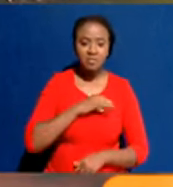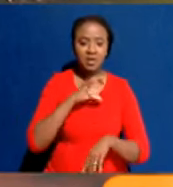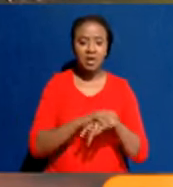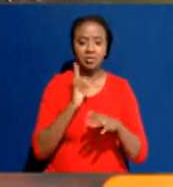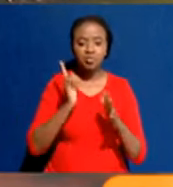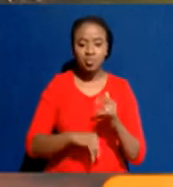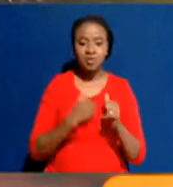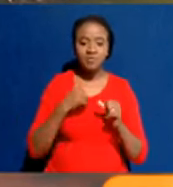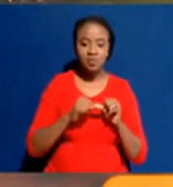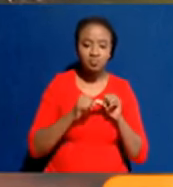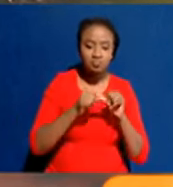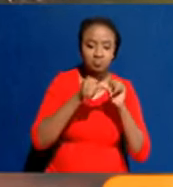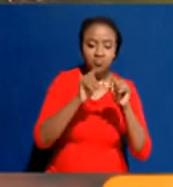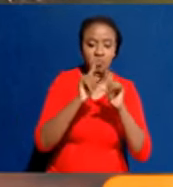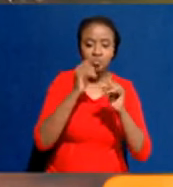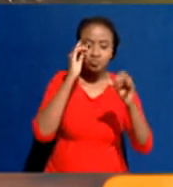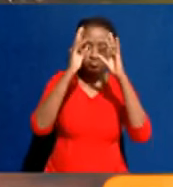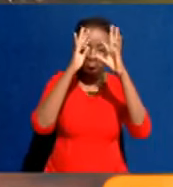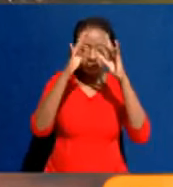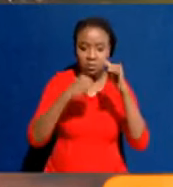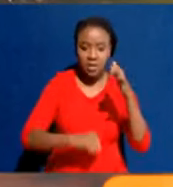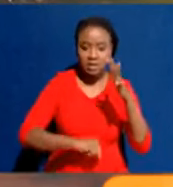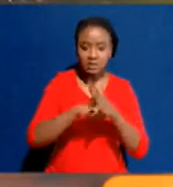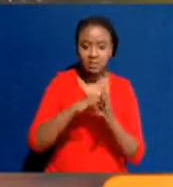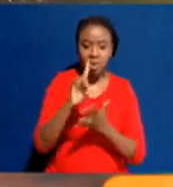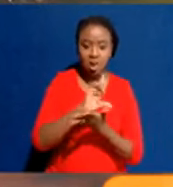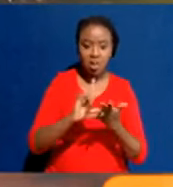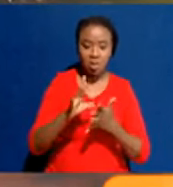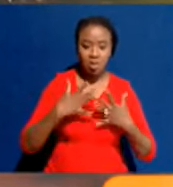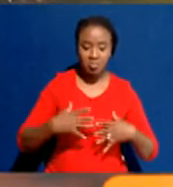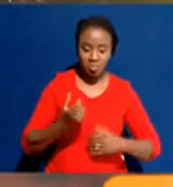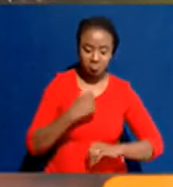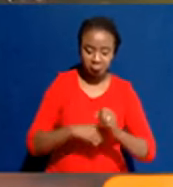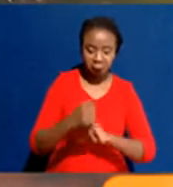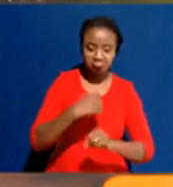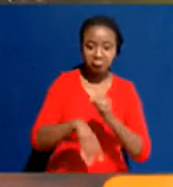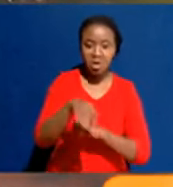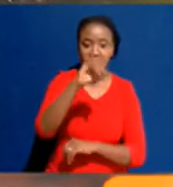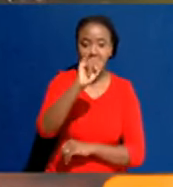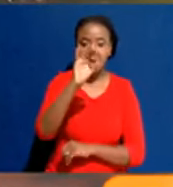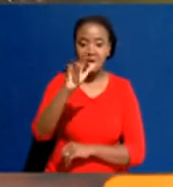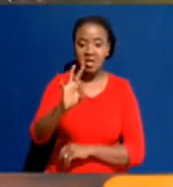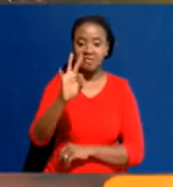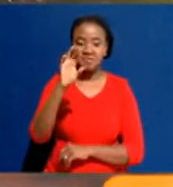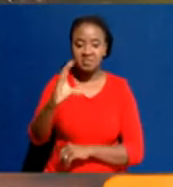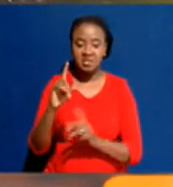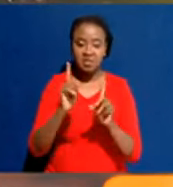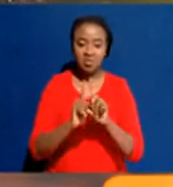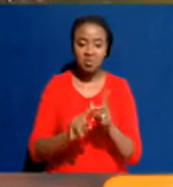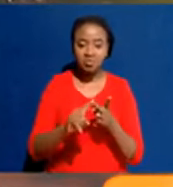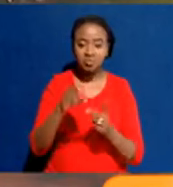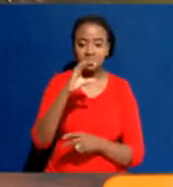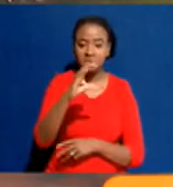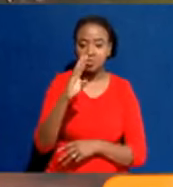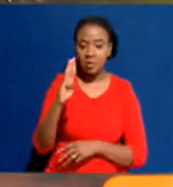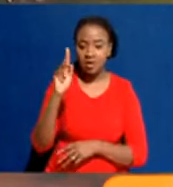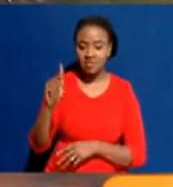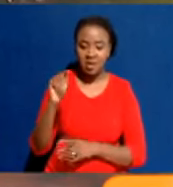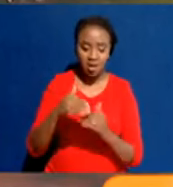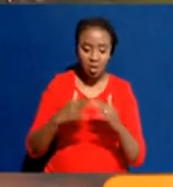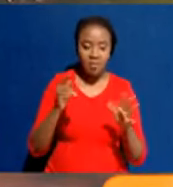and incentives that can inspire local authorities to action. IFC and the Central Bank of Kenya today opened the